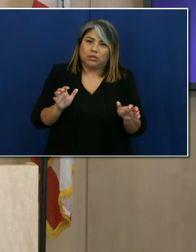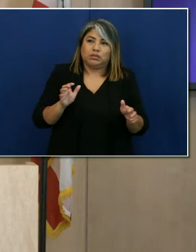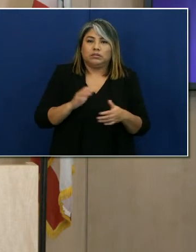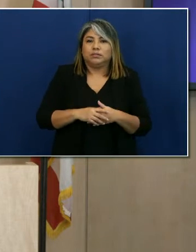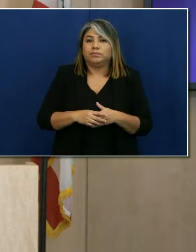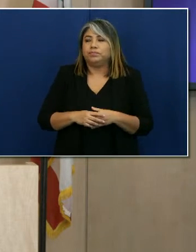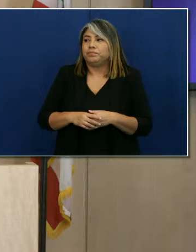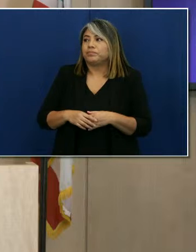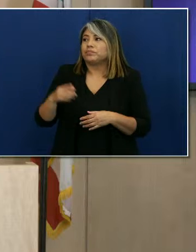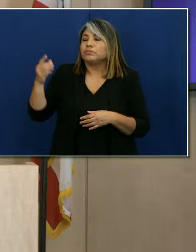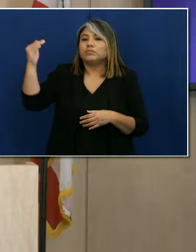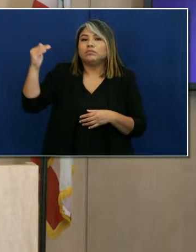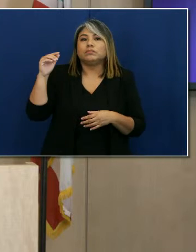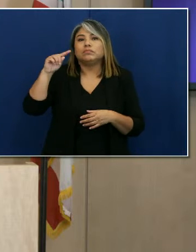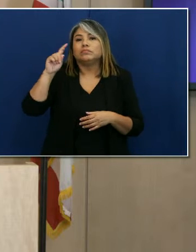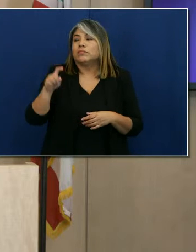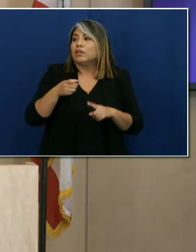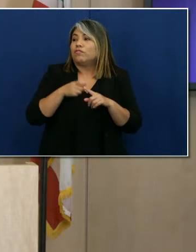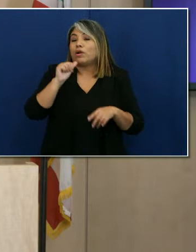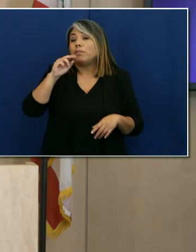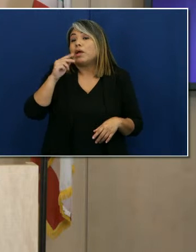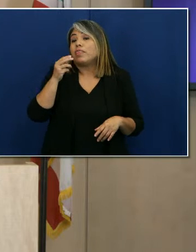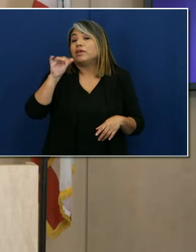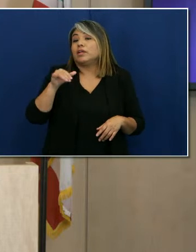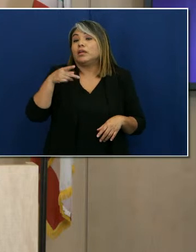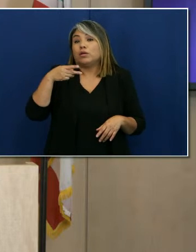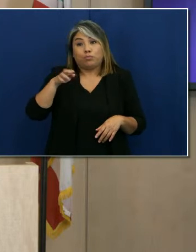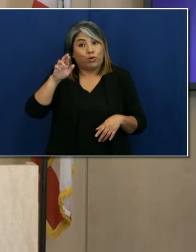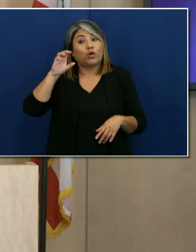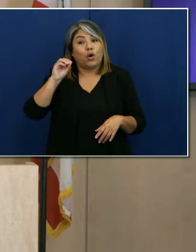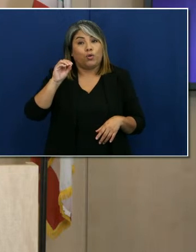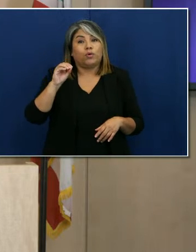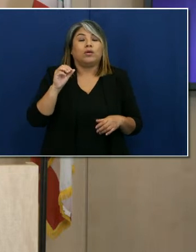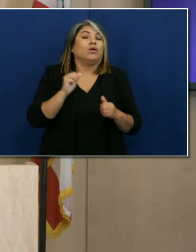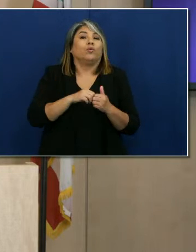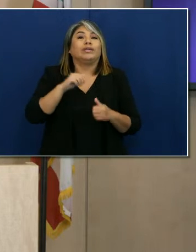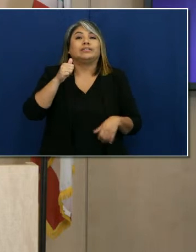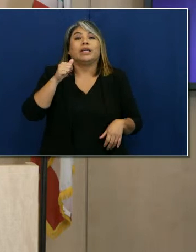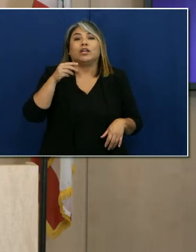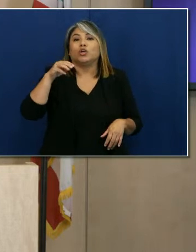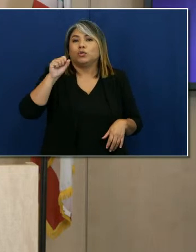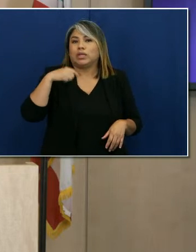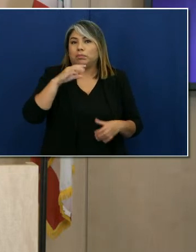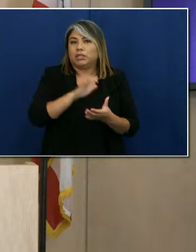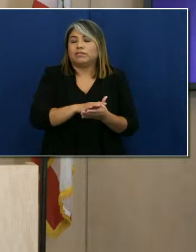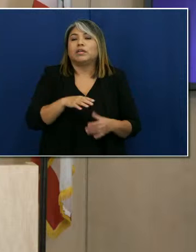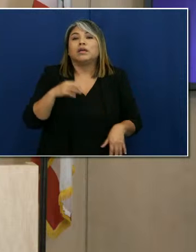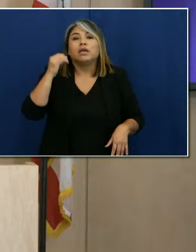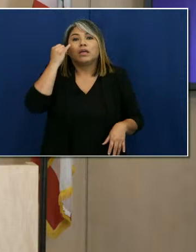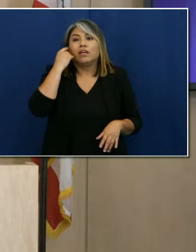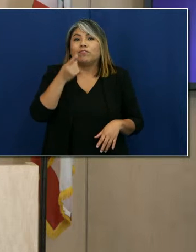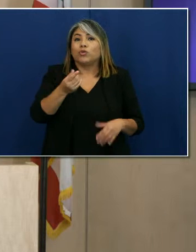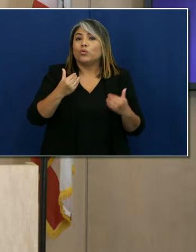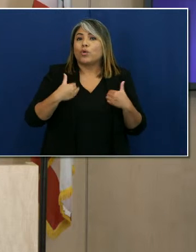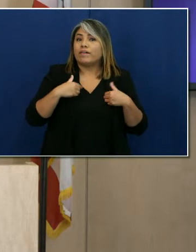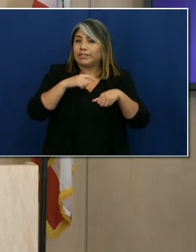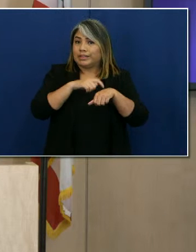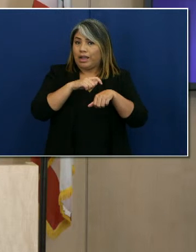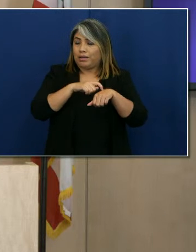Okay, and this question is from Anthony Pura with 10 News, I believe. If you have